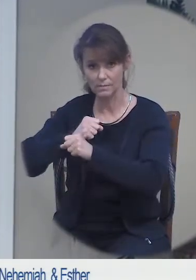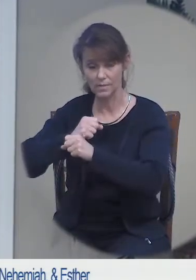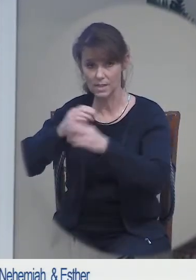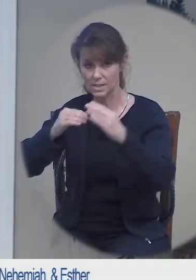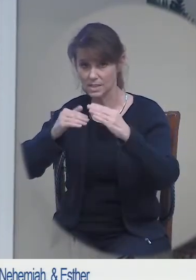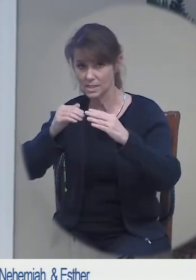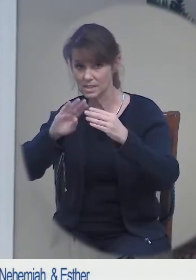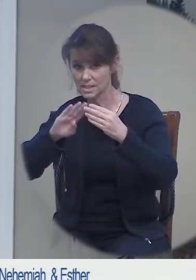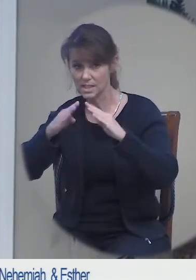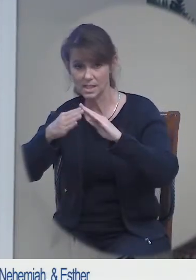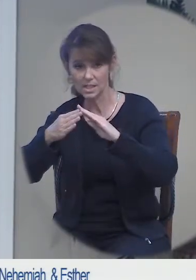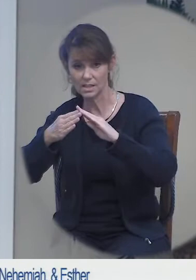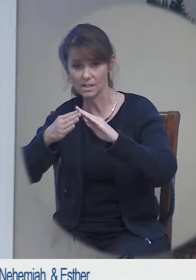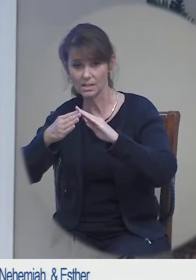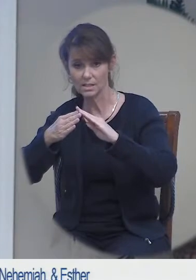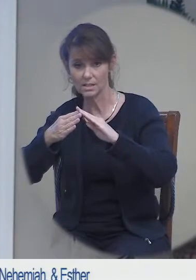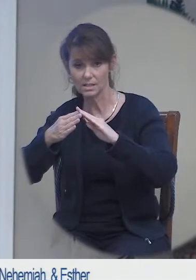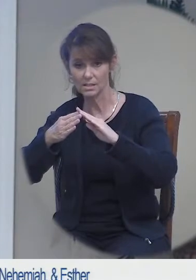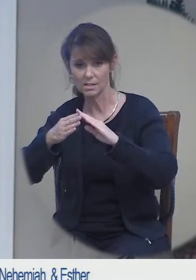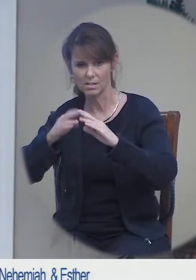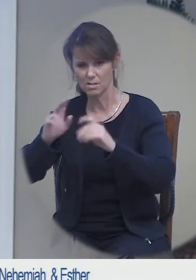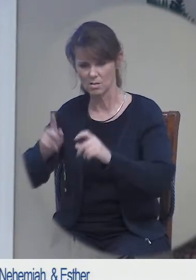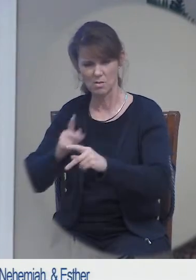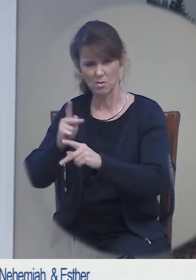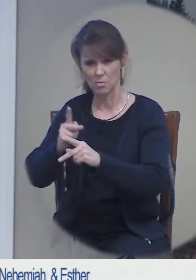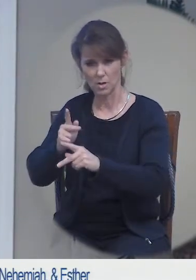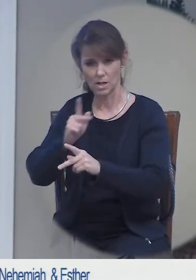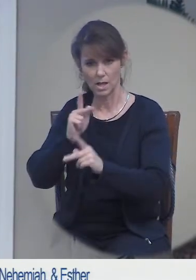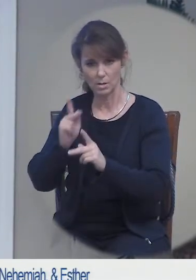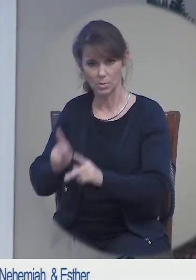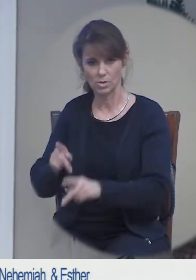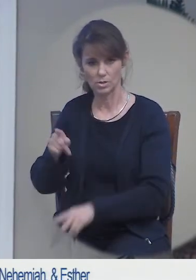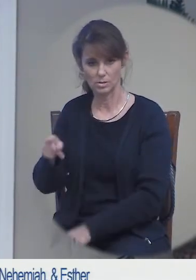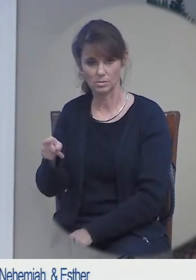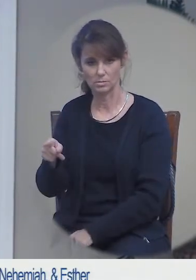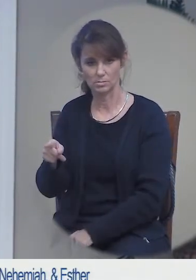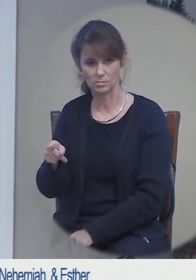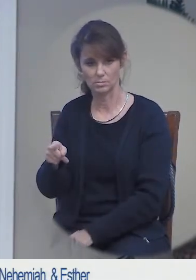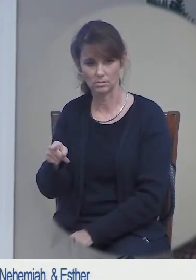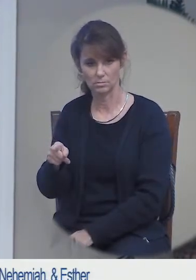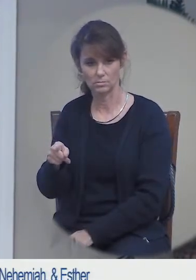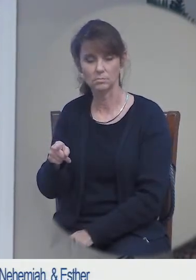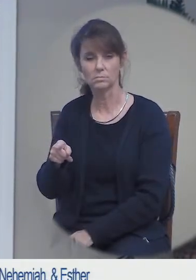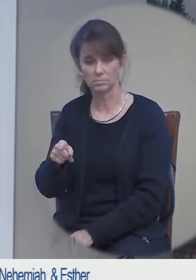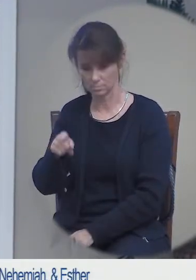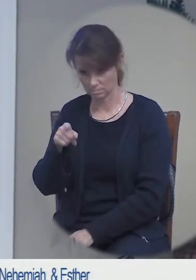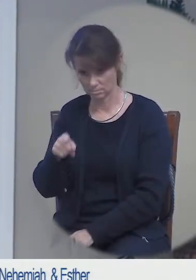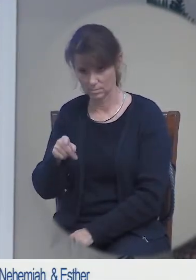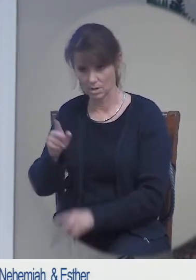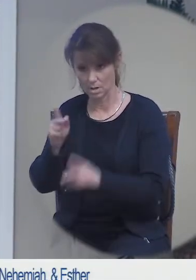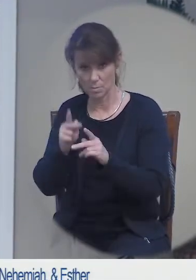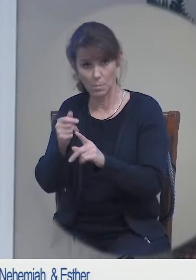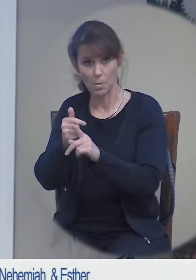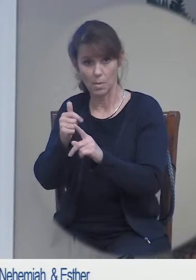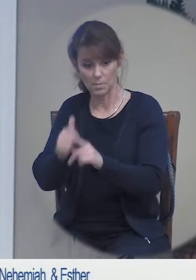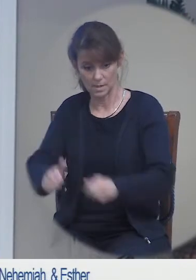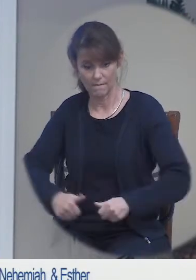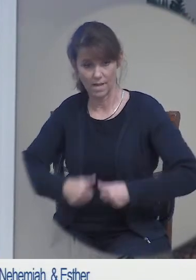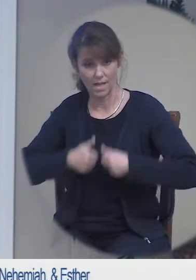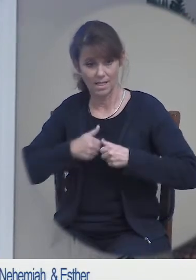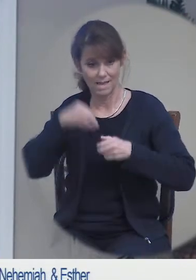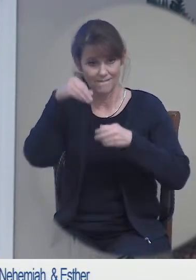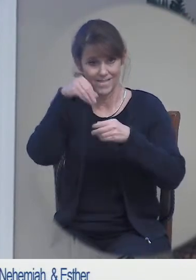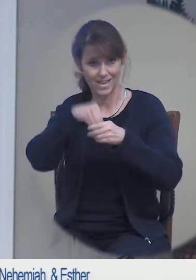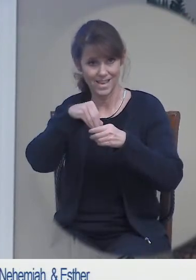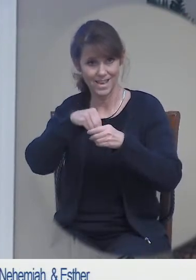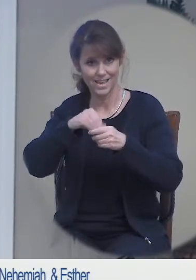live in cities. Huh? People that would live in cities. Okay, well, part of it, people are going to live in the city. And why is that?